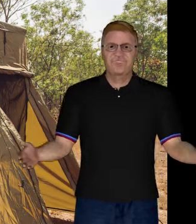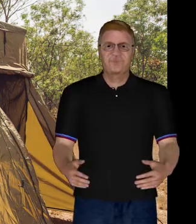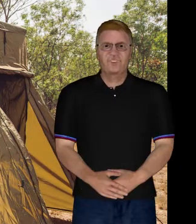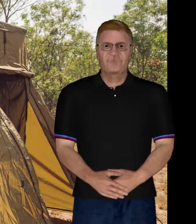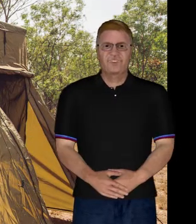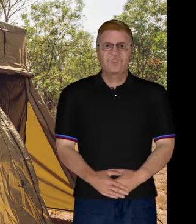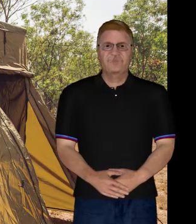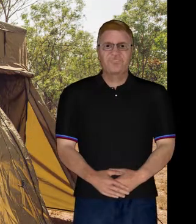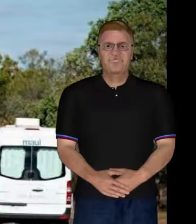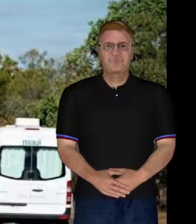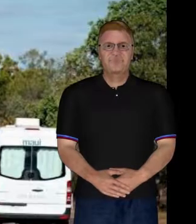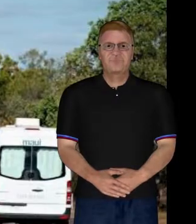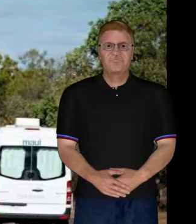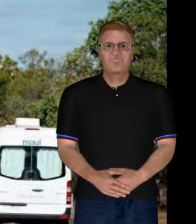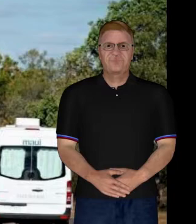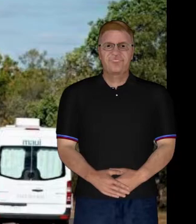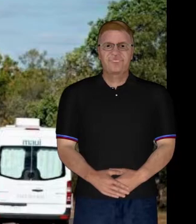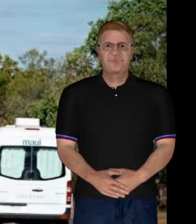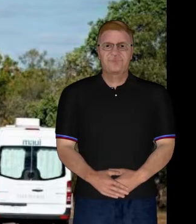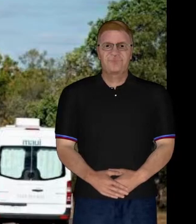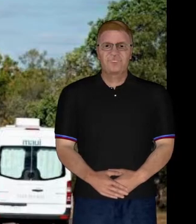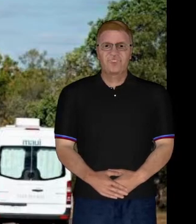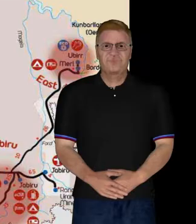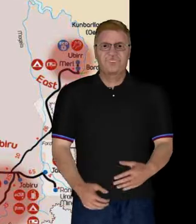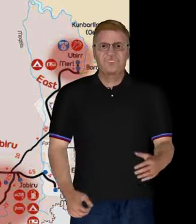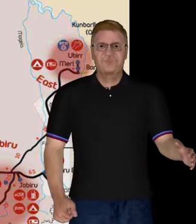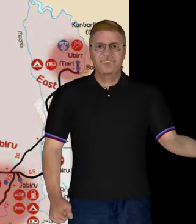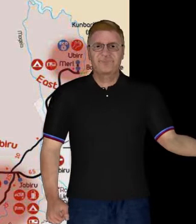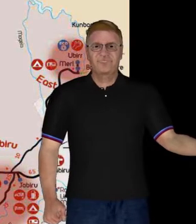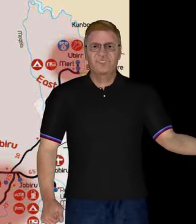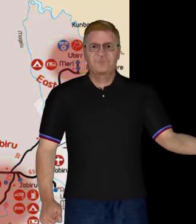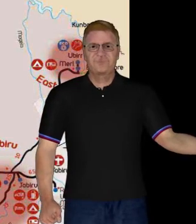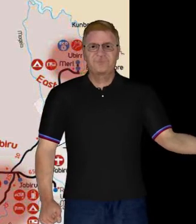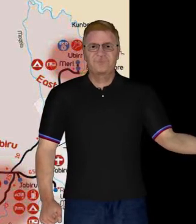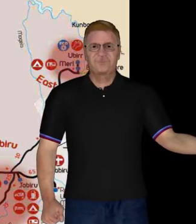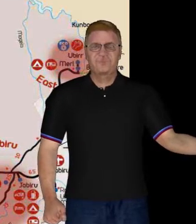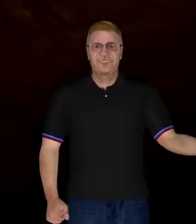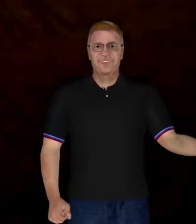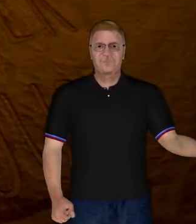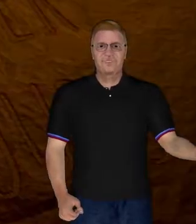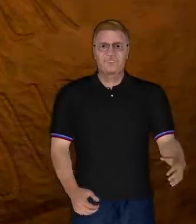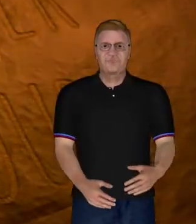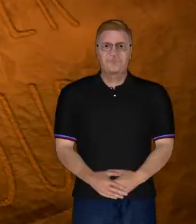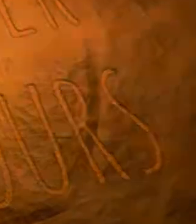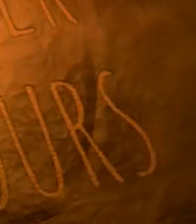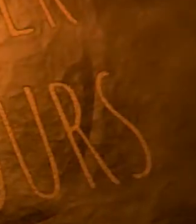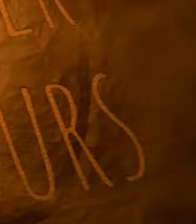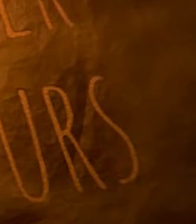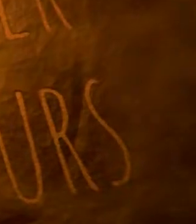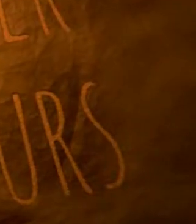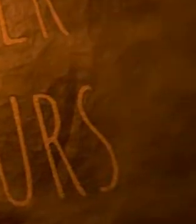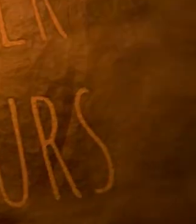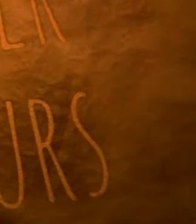to Jabiru in the Kakadu National Park, or catch a bus. It's about a 2 to 3 hour drive. See you on the inside.